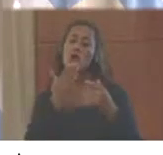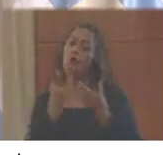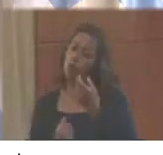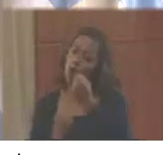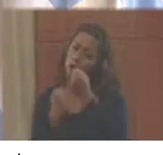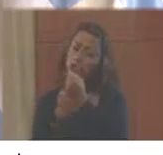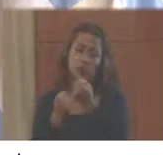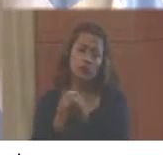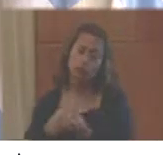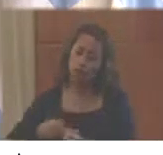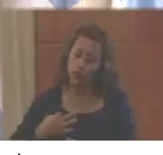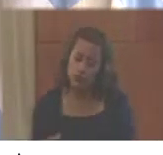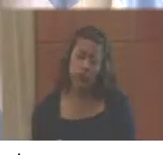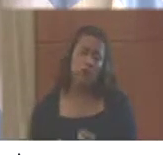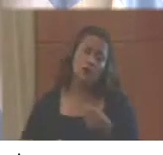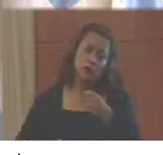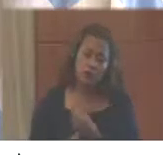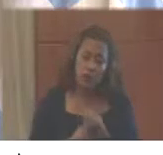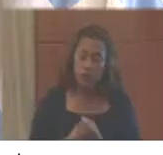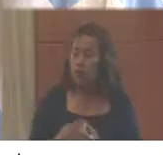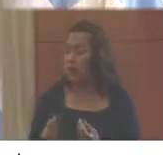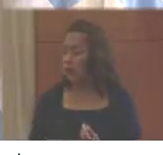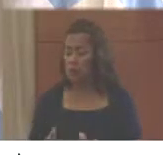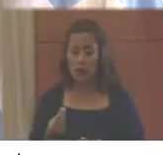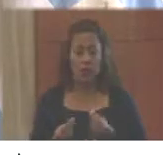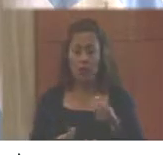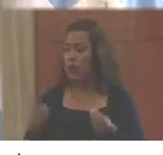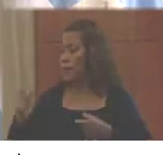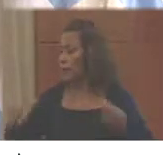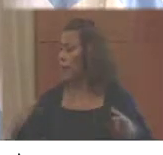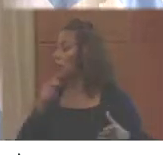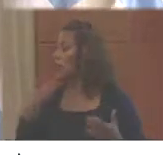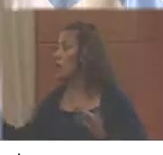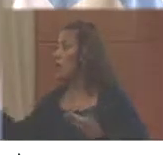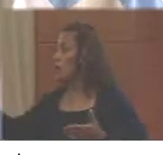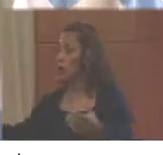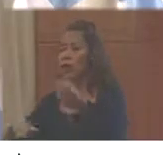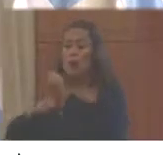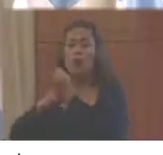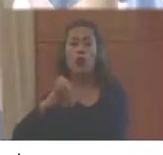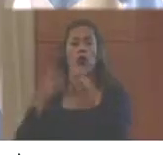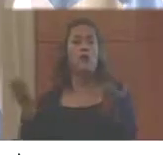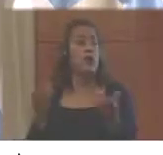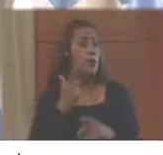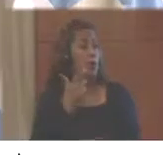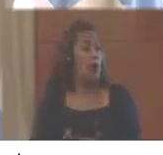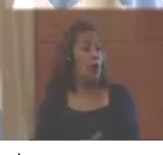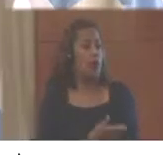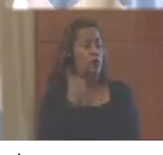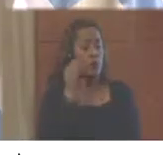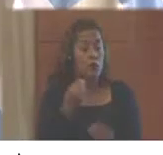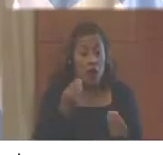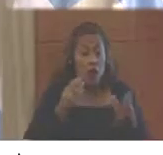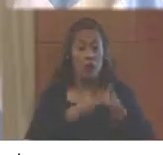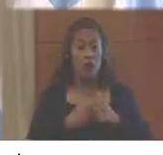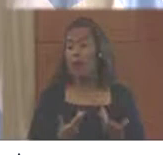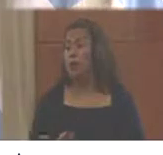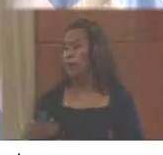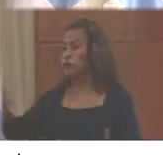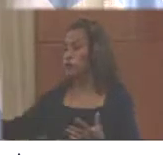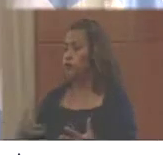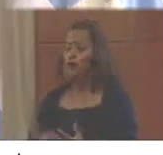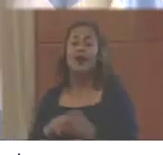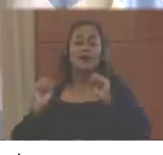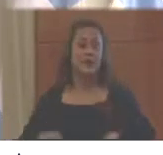great a way of helping, we need to increase humanitarian aid, to know who will help